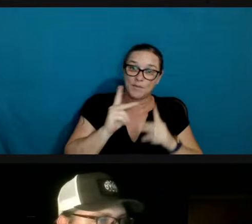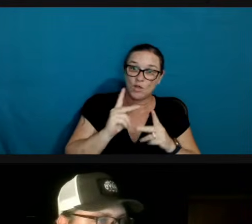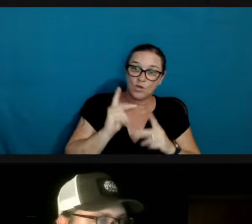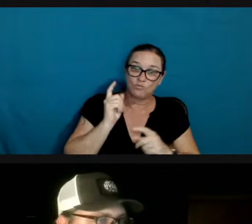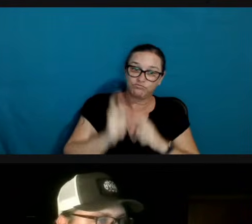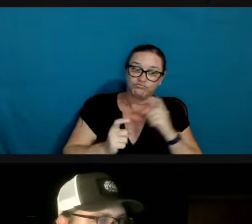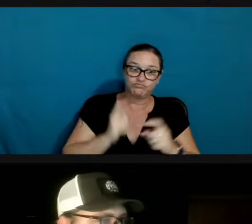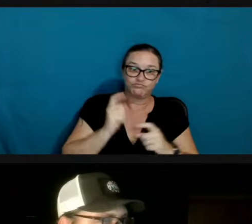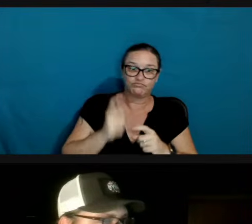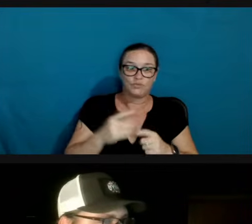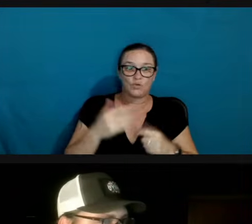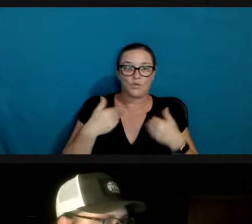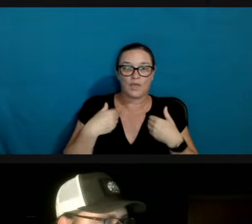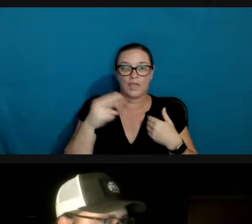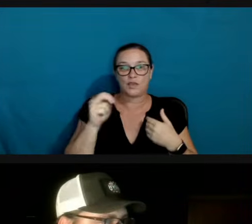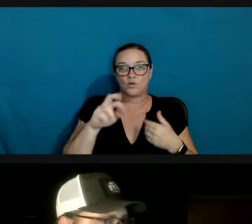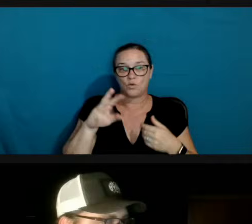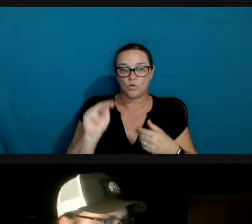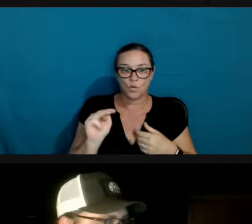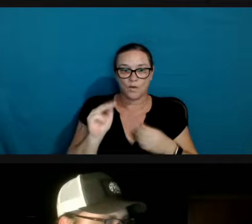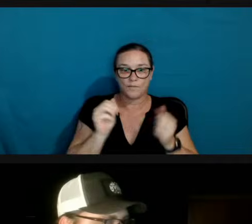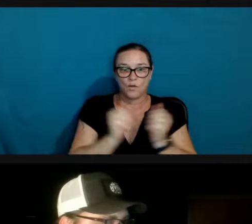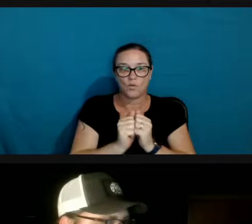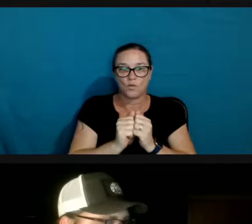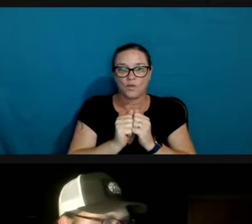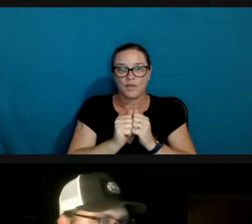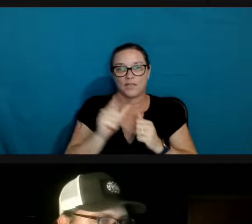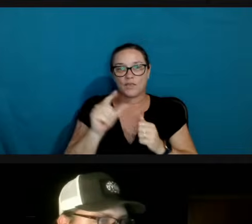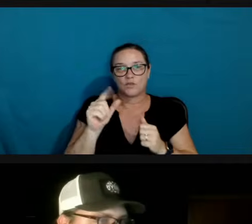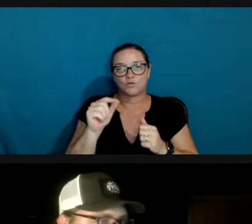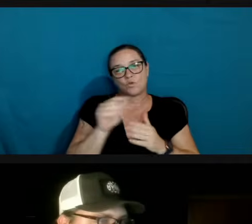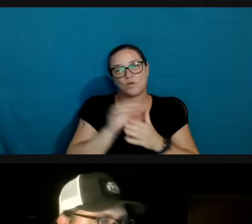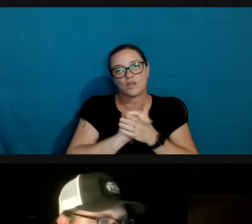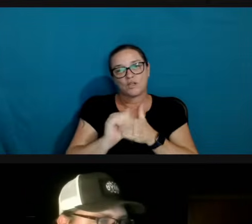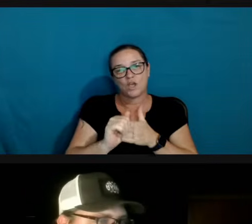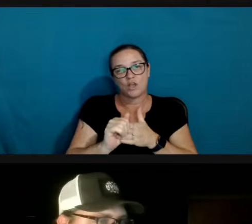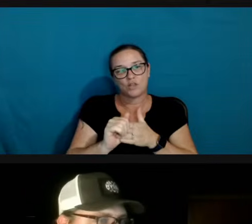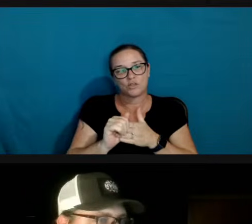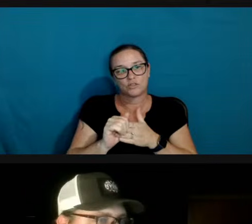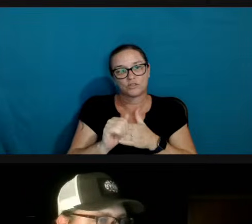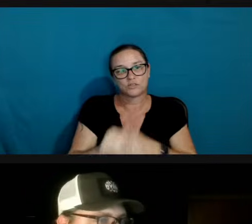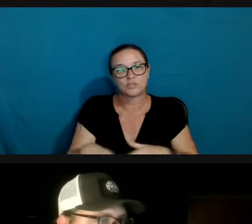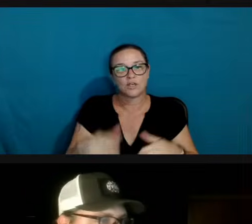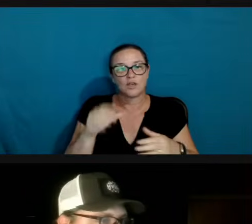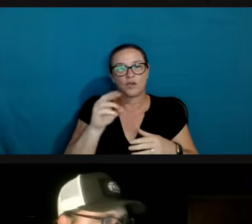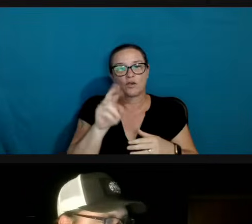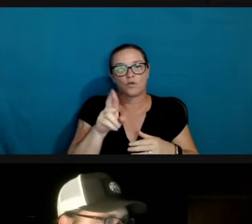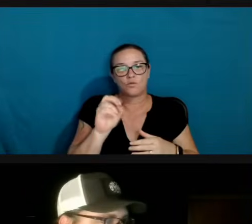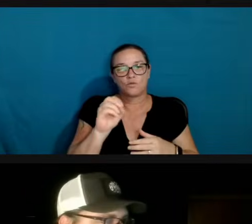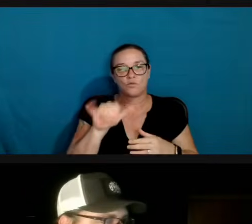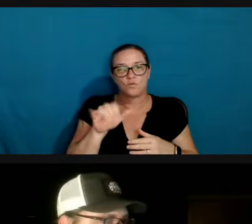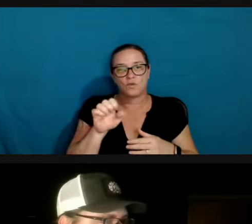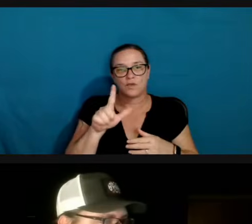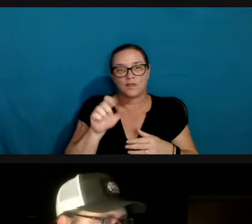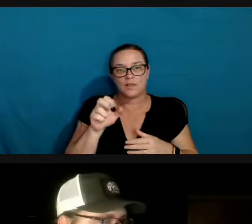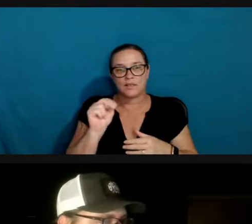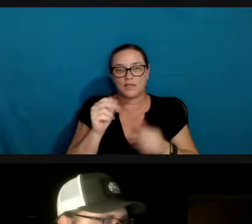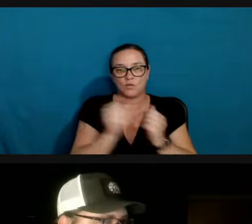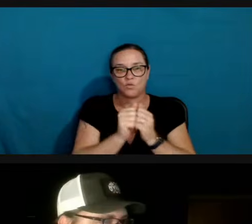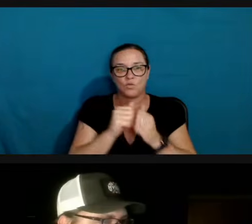longtime supporters. We had Norm with a $20 super chat. We had Royalyn with a $25 donation over